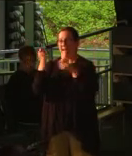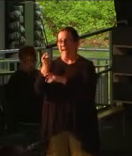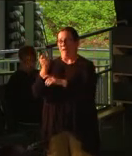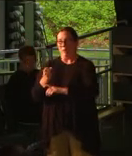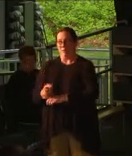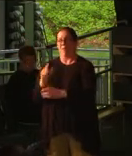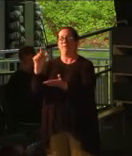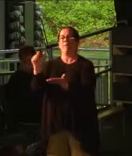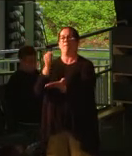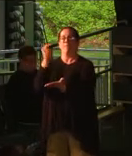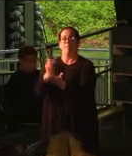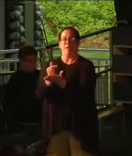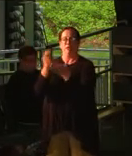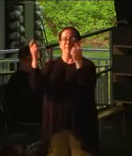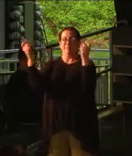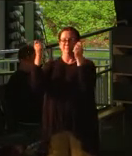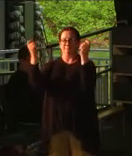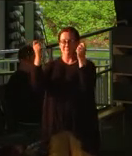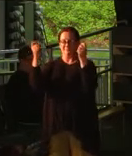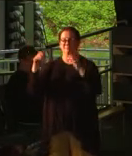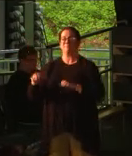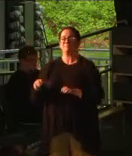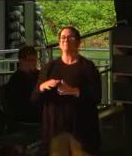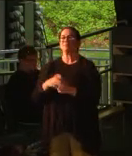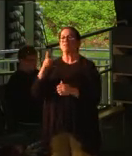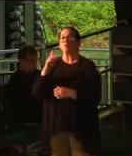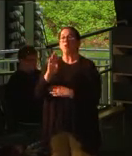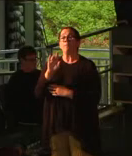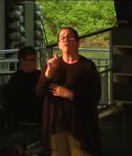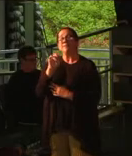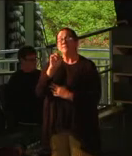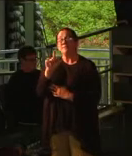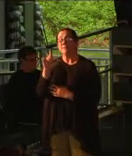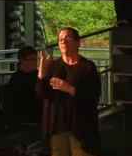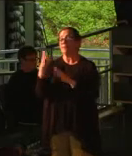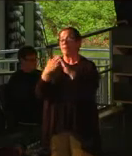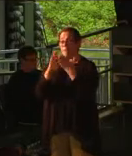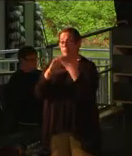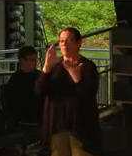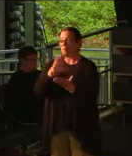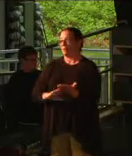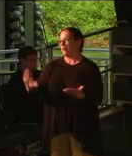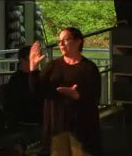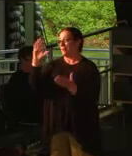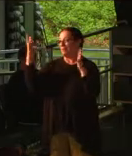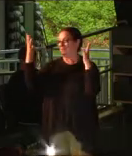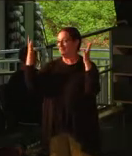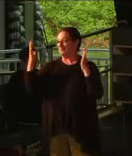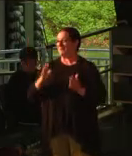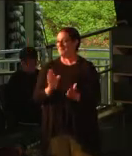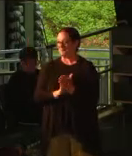commencement exercises of Bristol Community College.